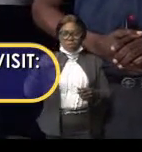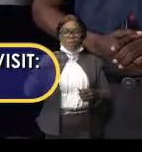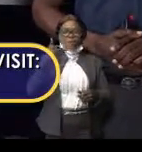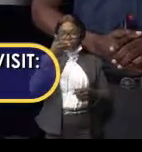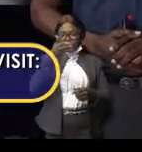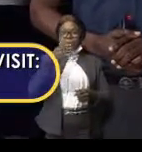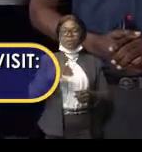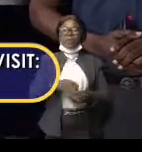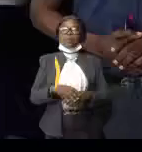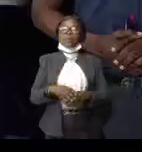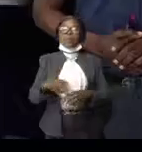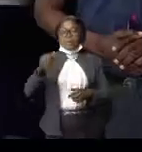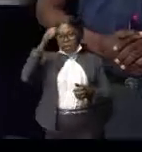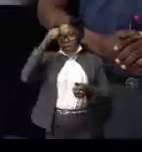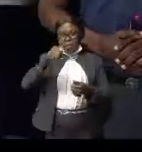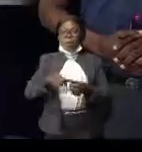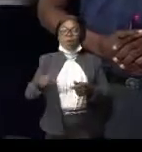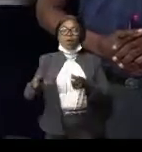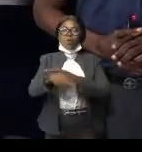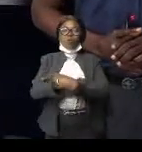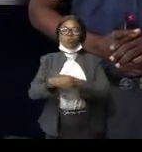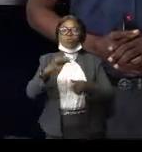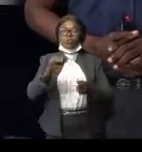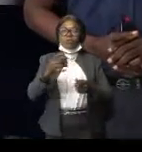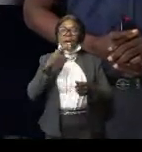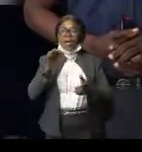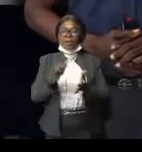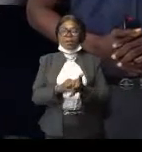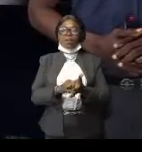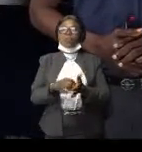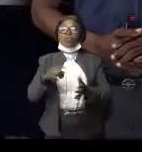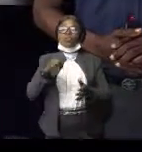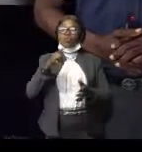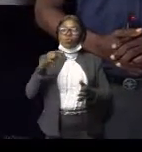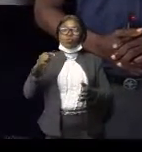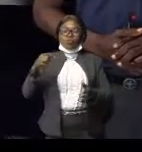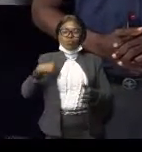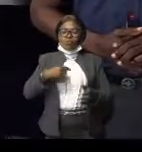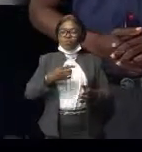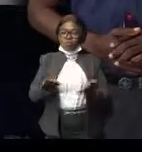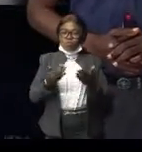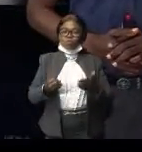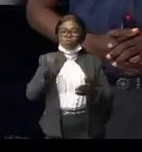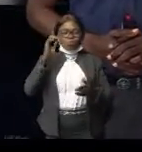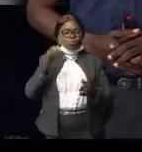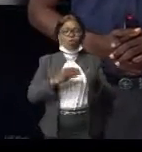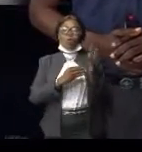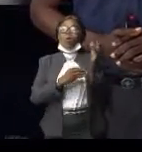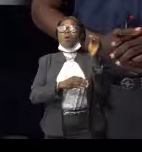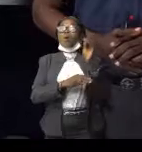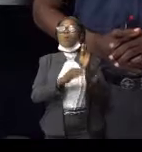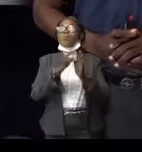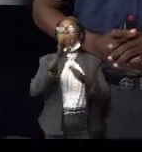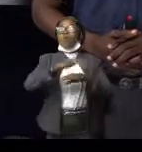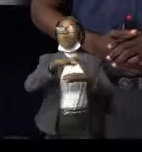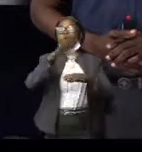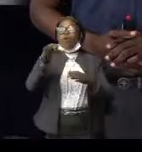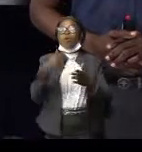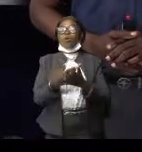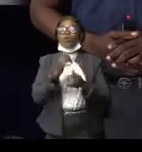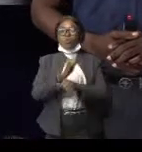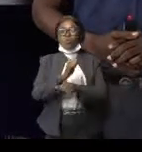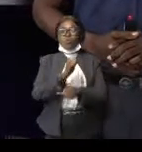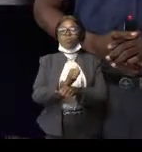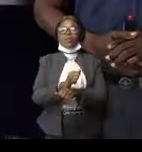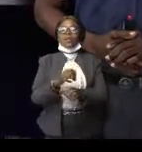bit.ly/LASUBEB lesson 56. Remember, that's our way of knowing how well you're performing so that we can help you to improve on your performance.